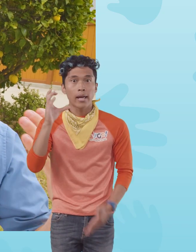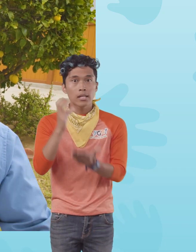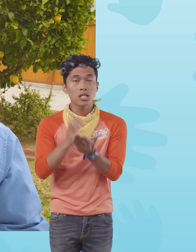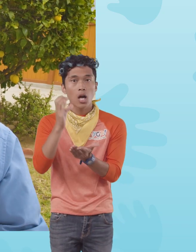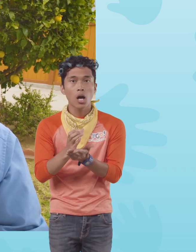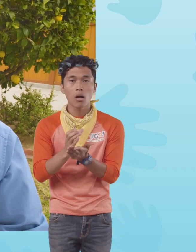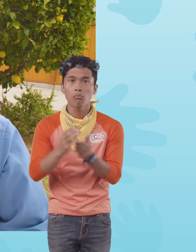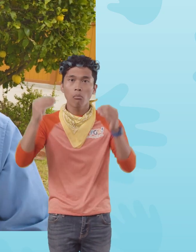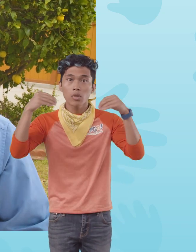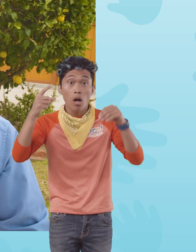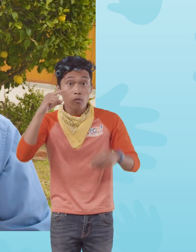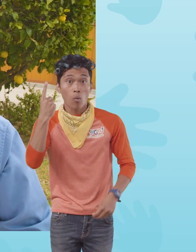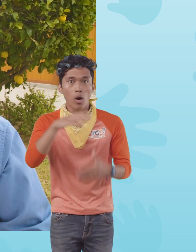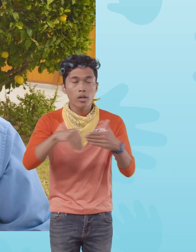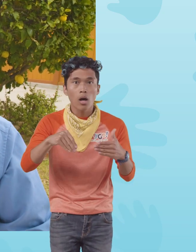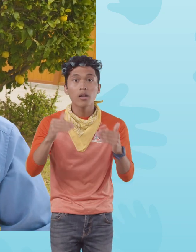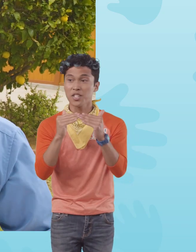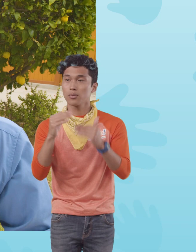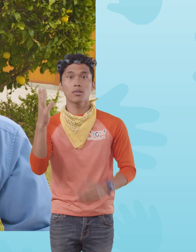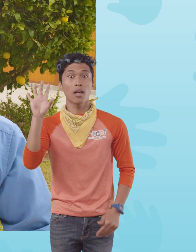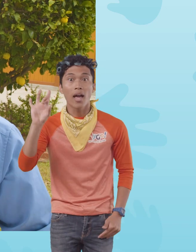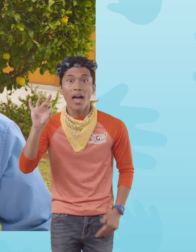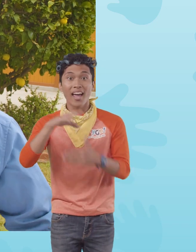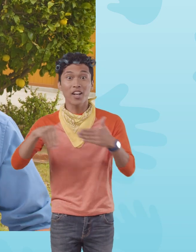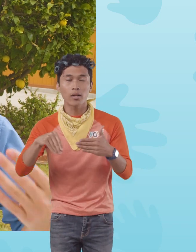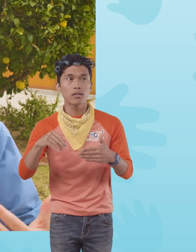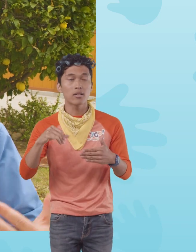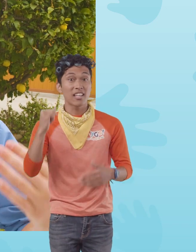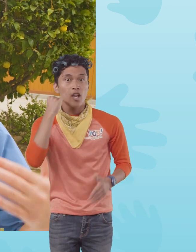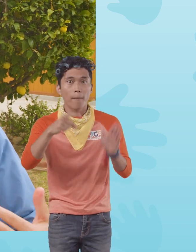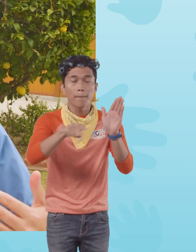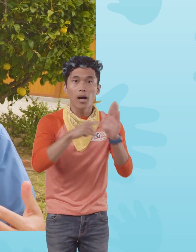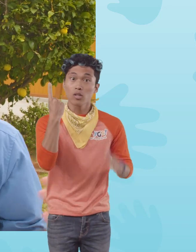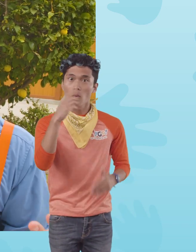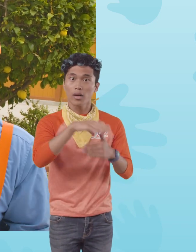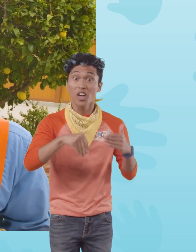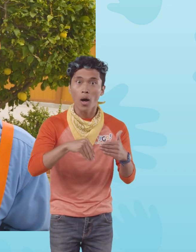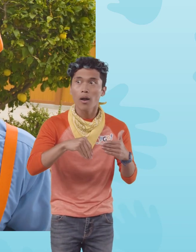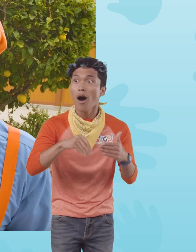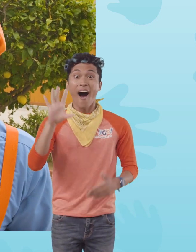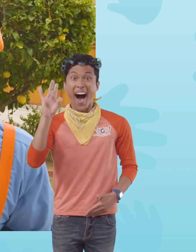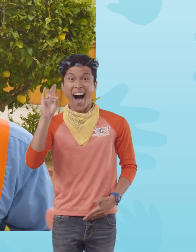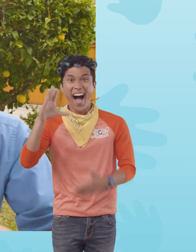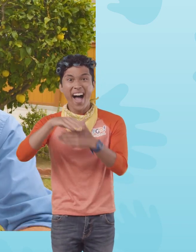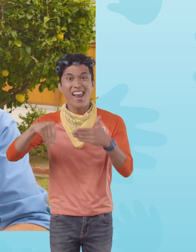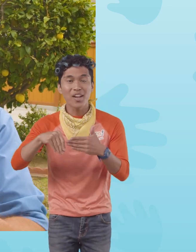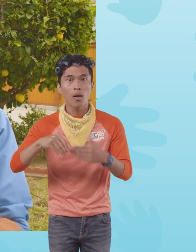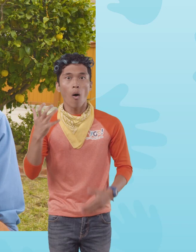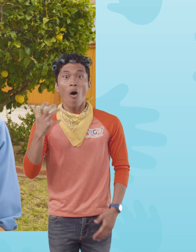sell them for $1, would be $8. And if we minus $1, that's